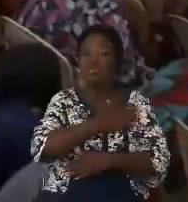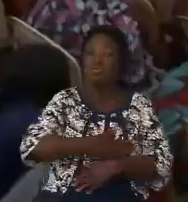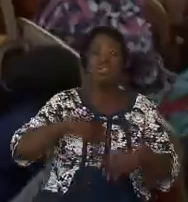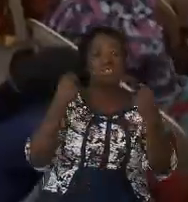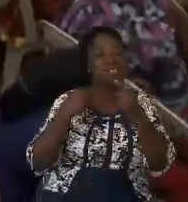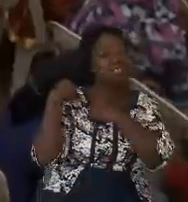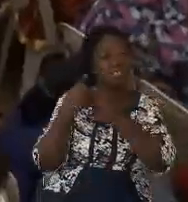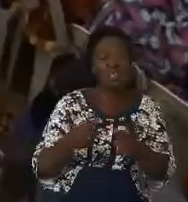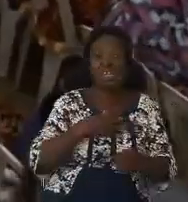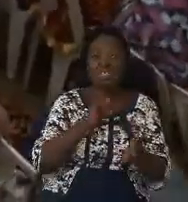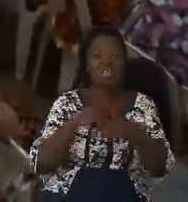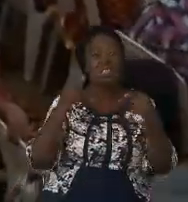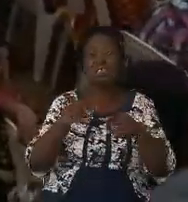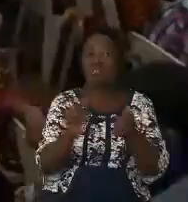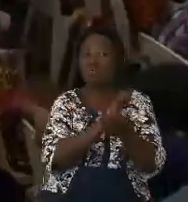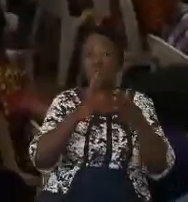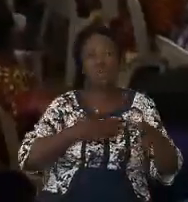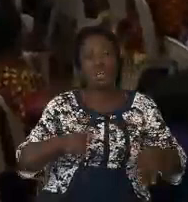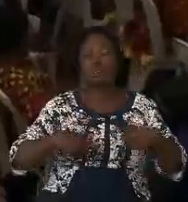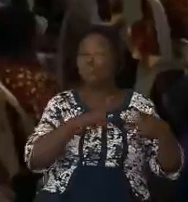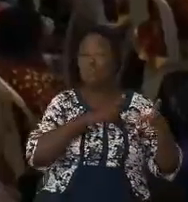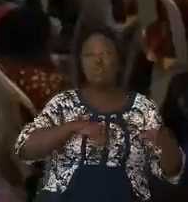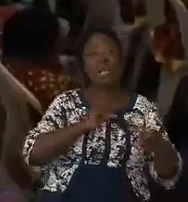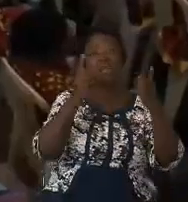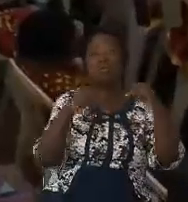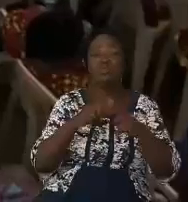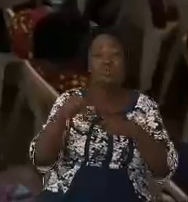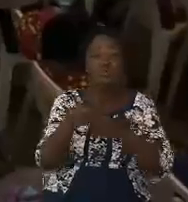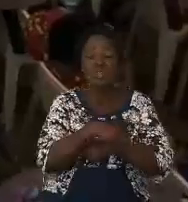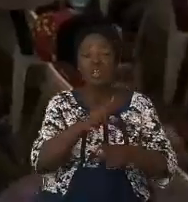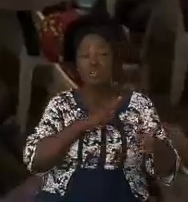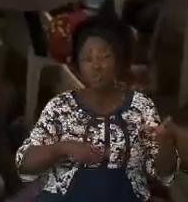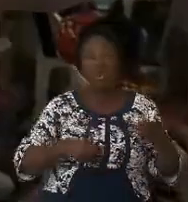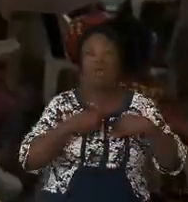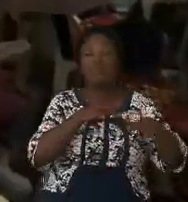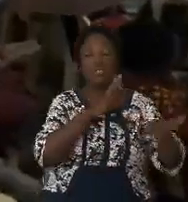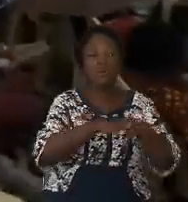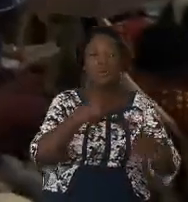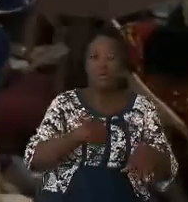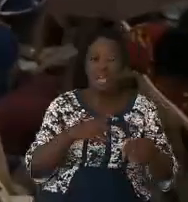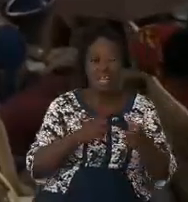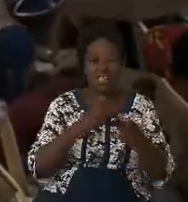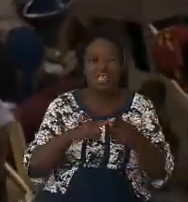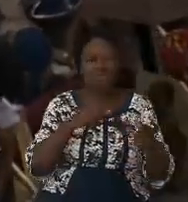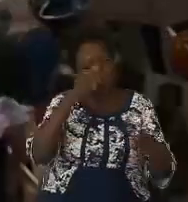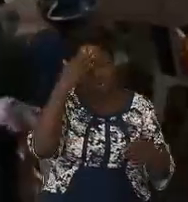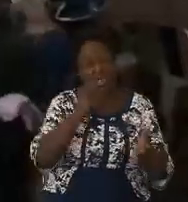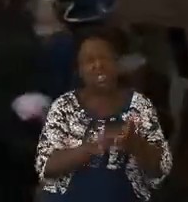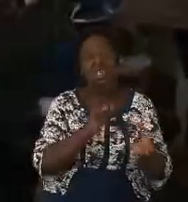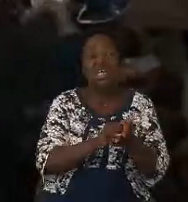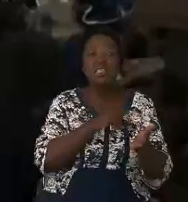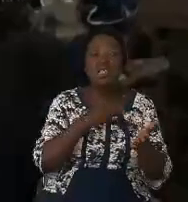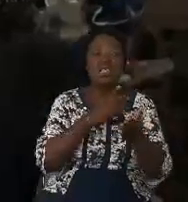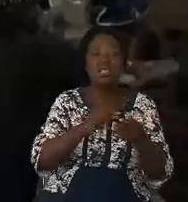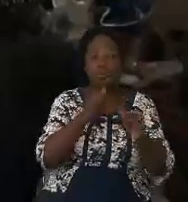sin. I come. I come. I come. Where are you? Where are you? On my right hand side in front of me and then at the left over